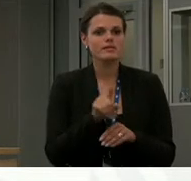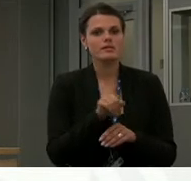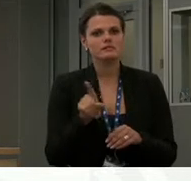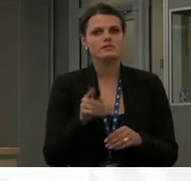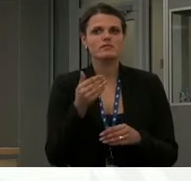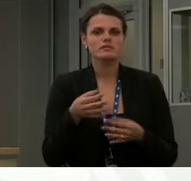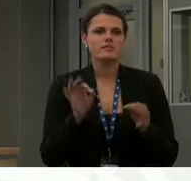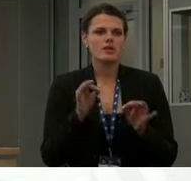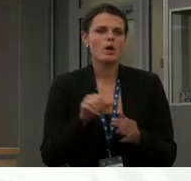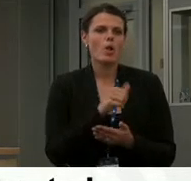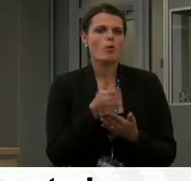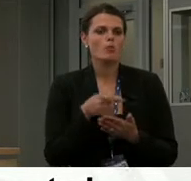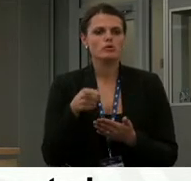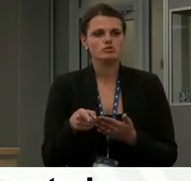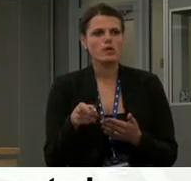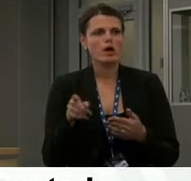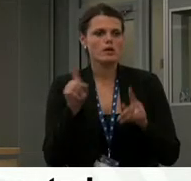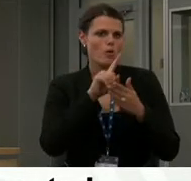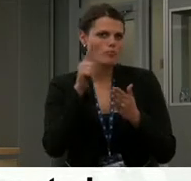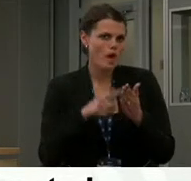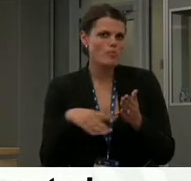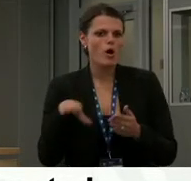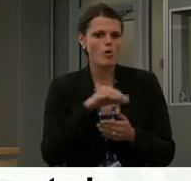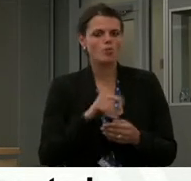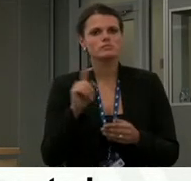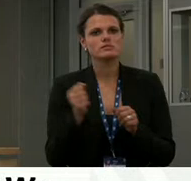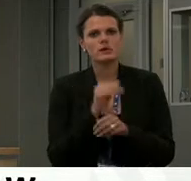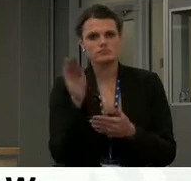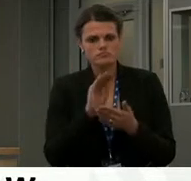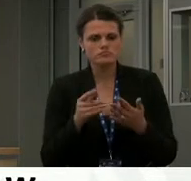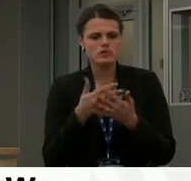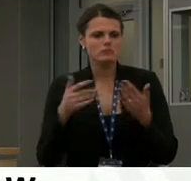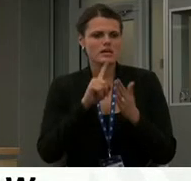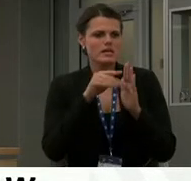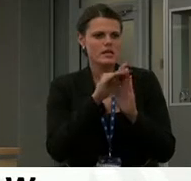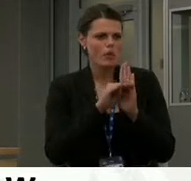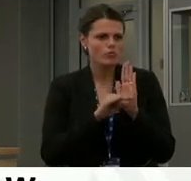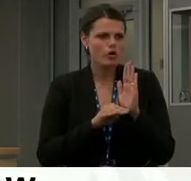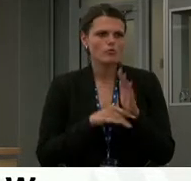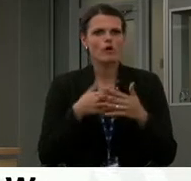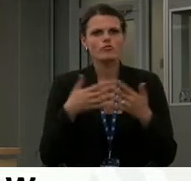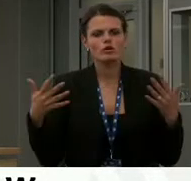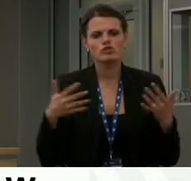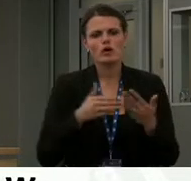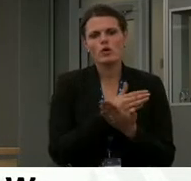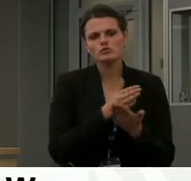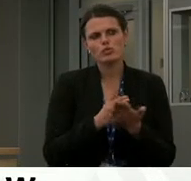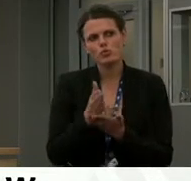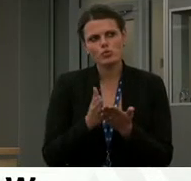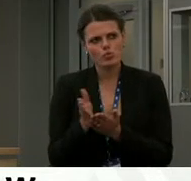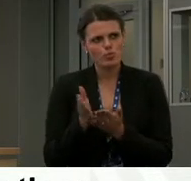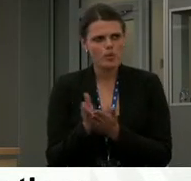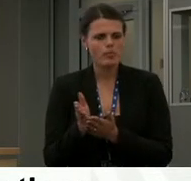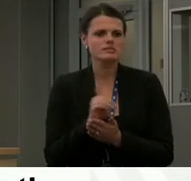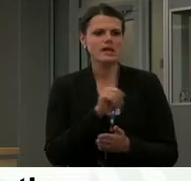obligations under the Convention. We will have to reply in writing to a list of questions on a very broad range of issues by the